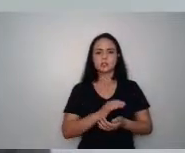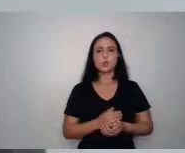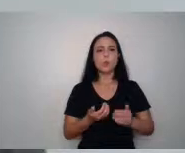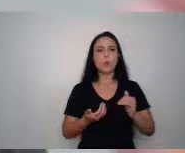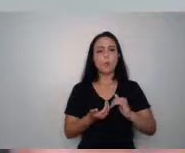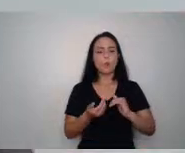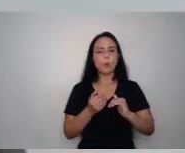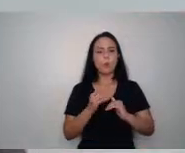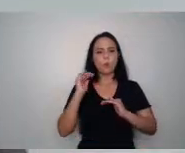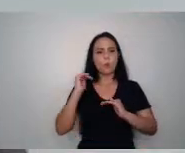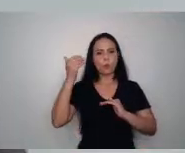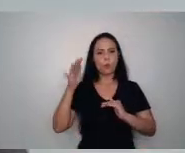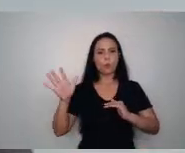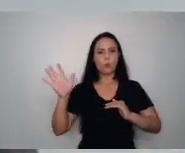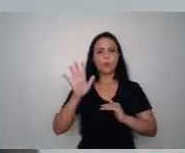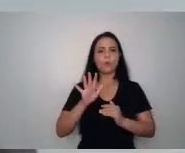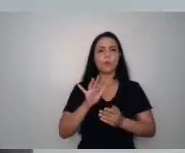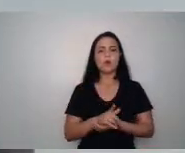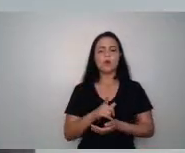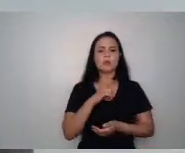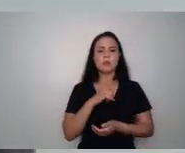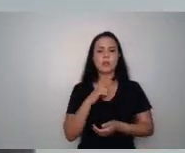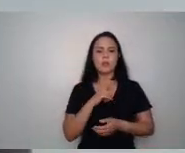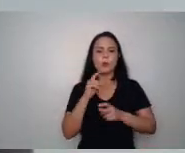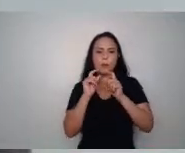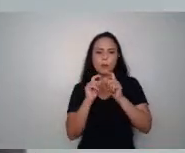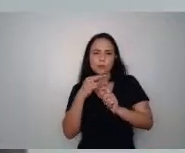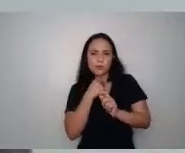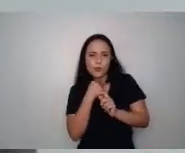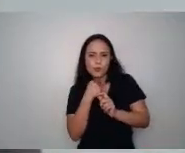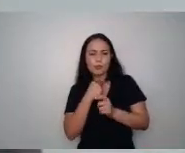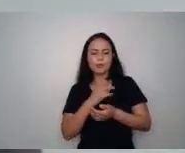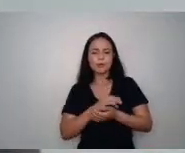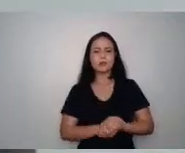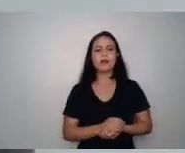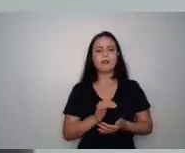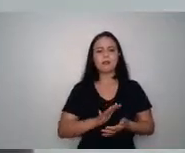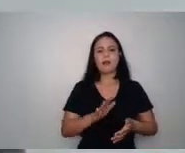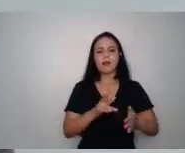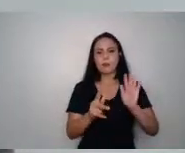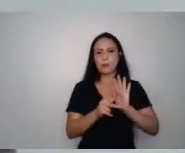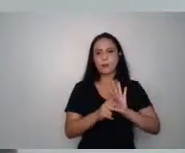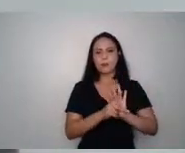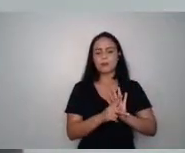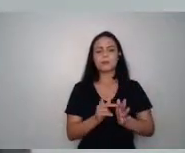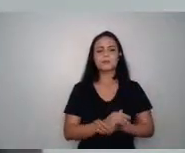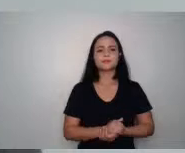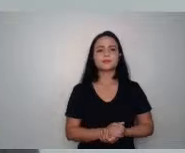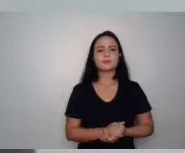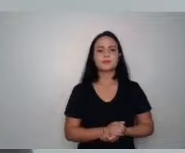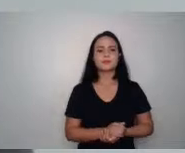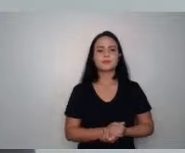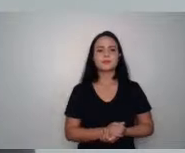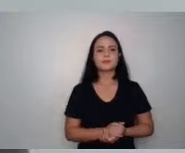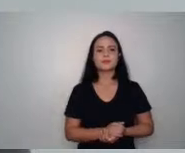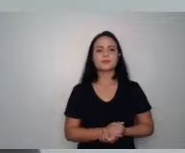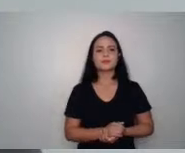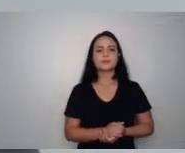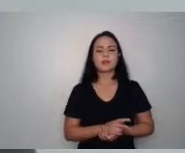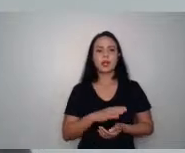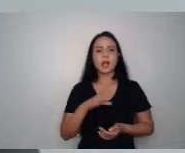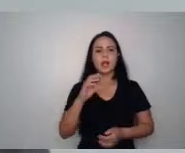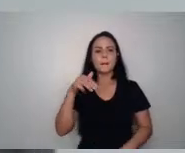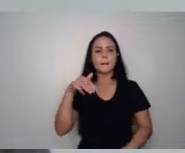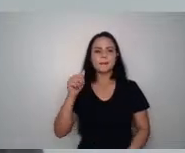place to live. So I believe that the National Congress, and I would like to admit my own fault here to have a